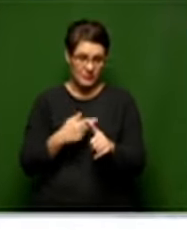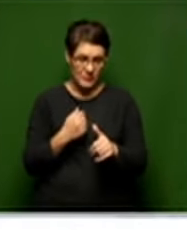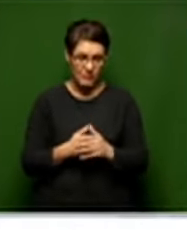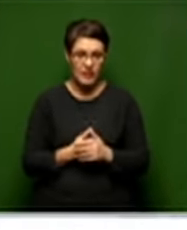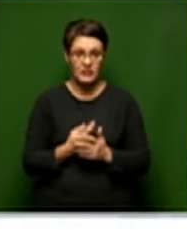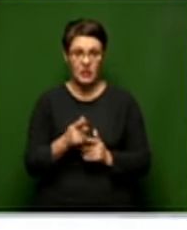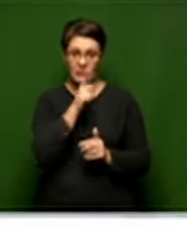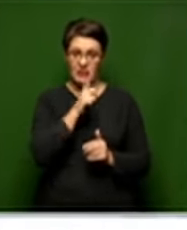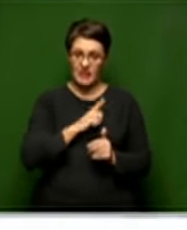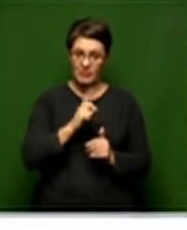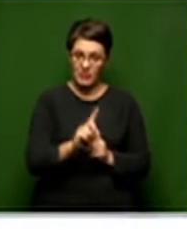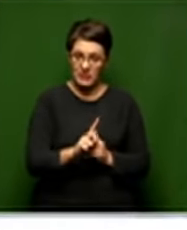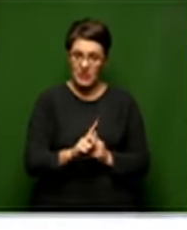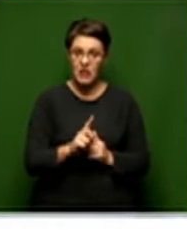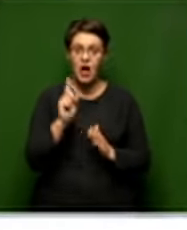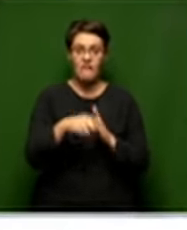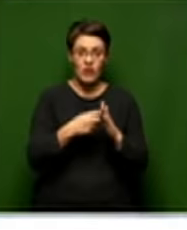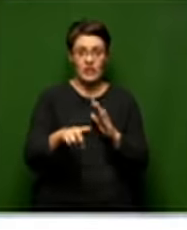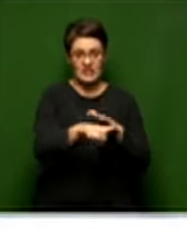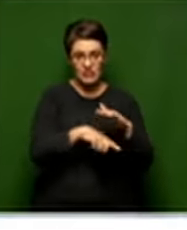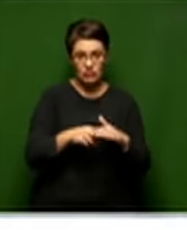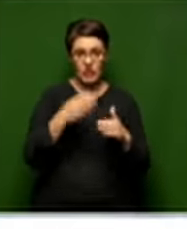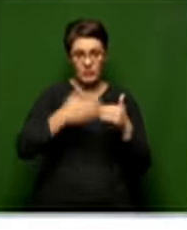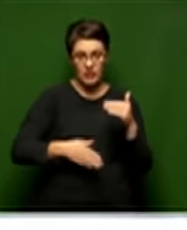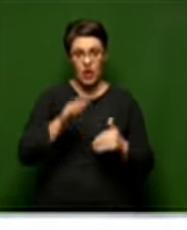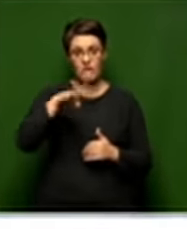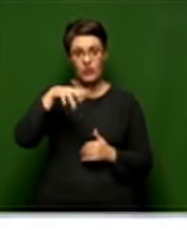right now it's telling me that voting districts completed